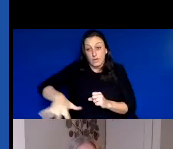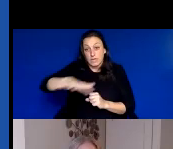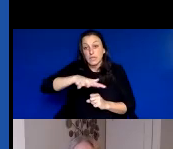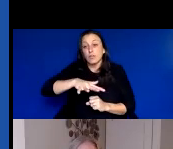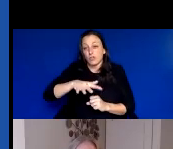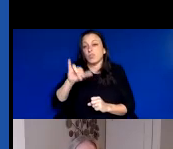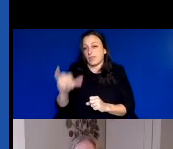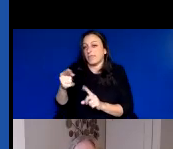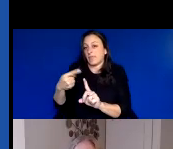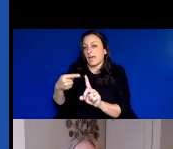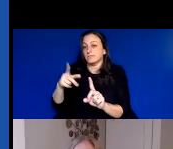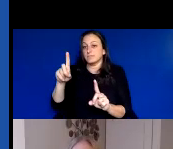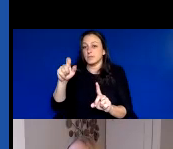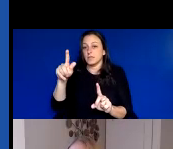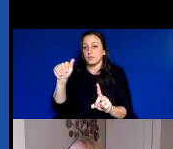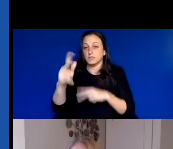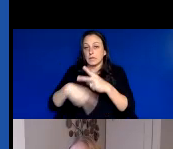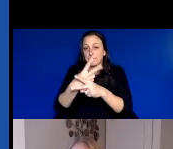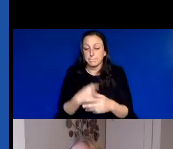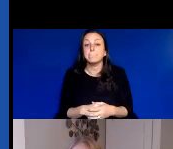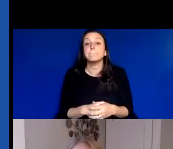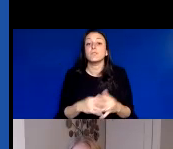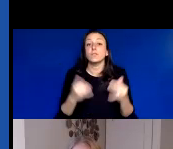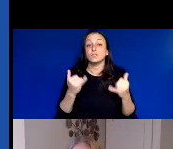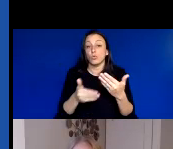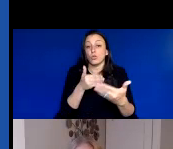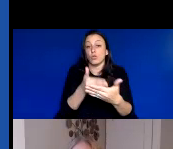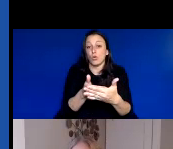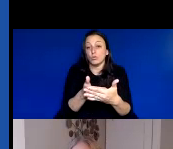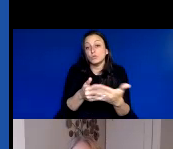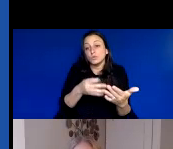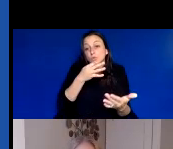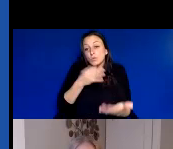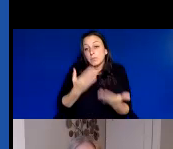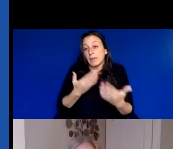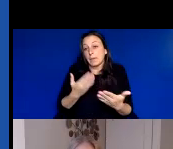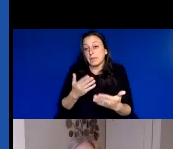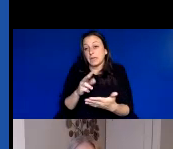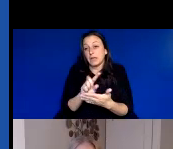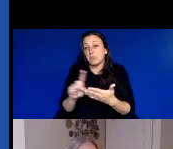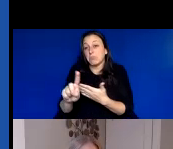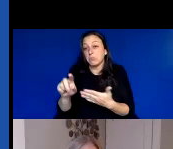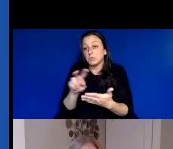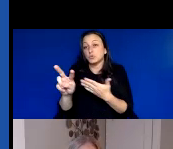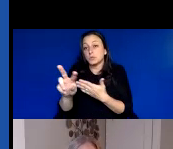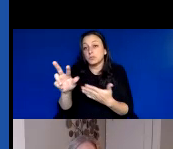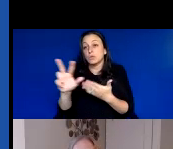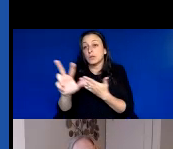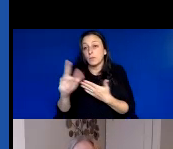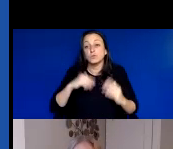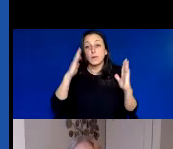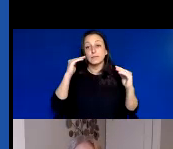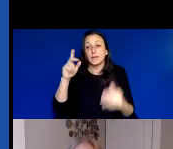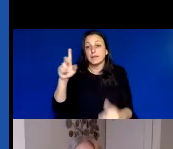state. And you'll see that, we're getting close to a place where probably in the next few weeks, we expect that Delta variant to become